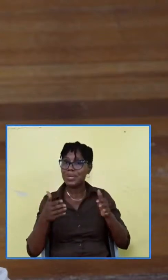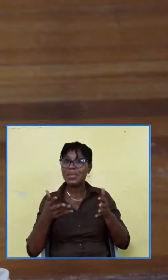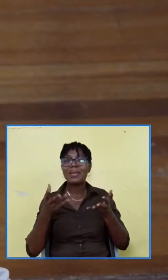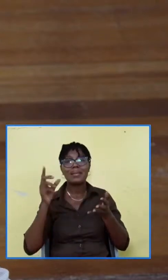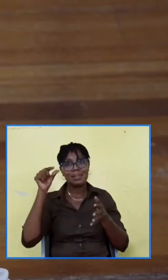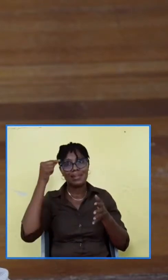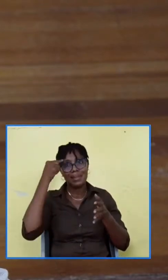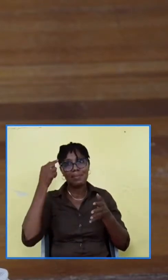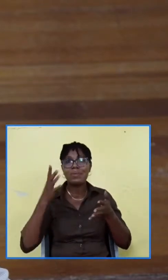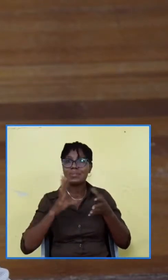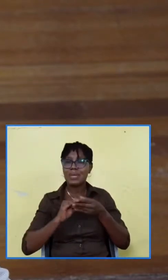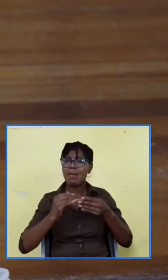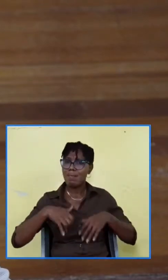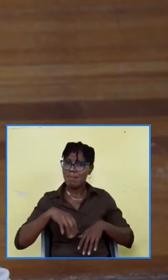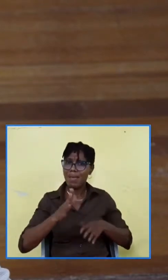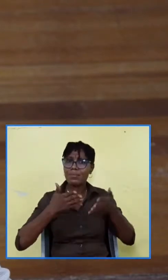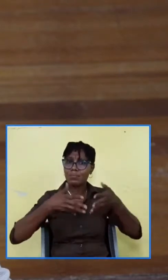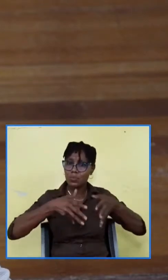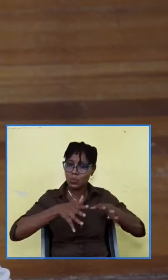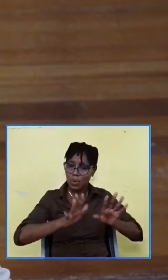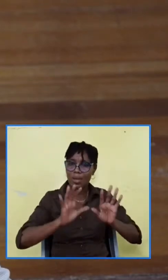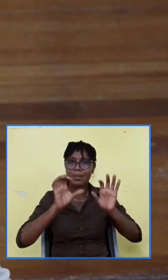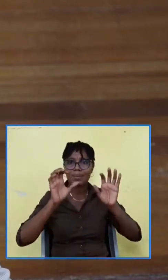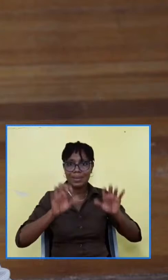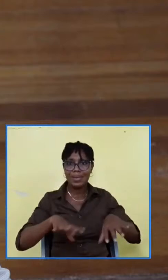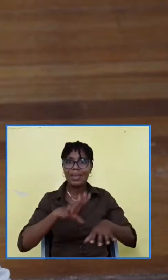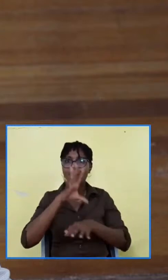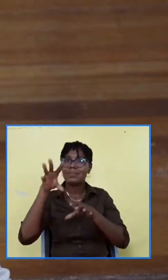made a few other points here. I'll just try and run through them.